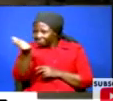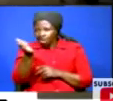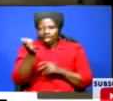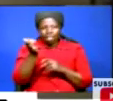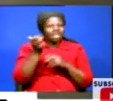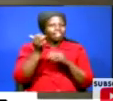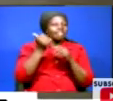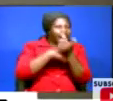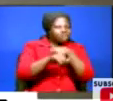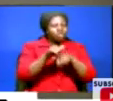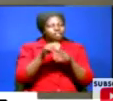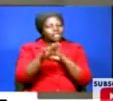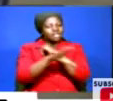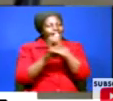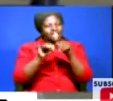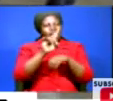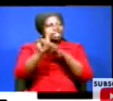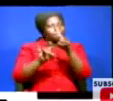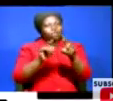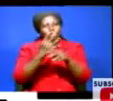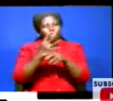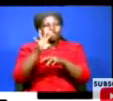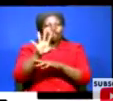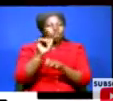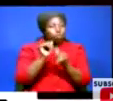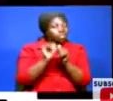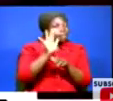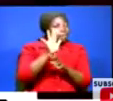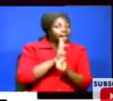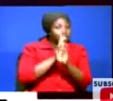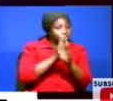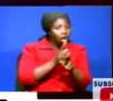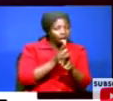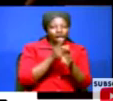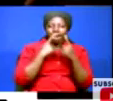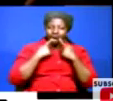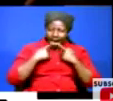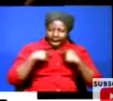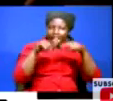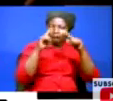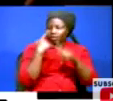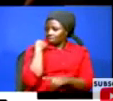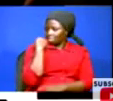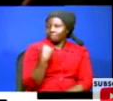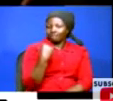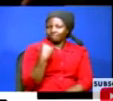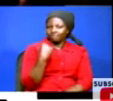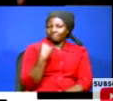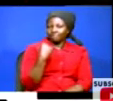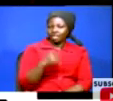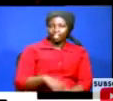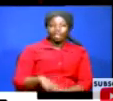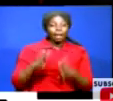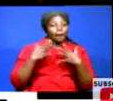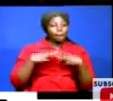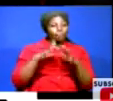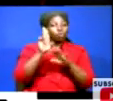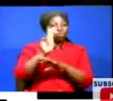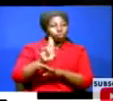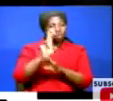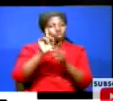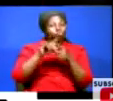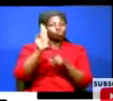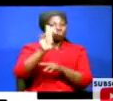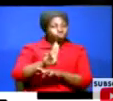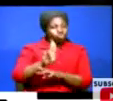wa kitaifa wa kidato cha 4 ambao matokeo yake yalitangazwa hivi majuzi. People used to take advantage